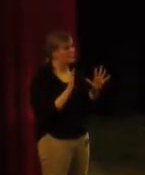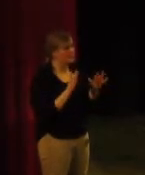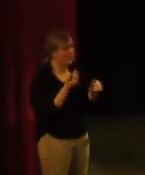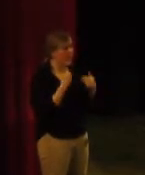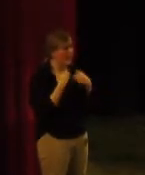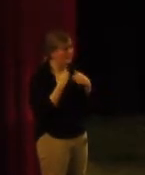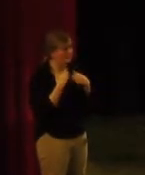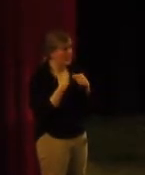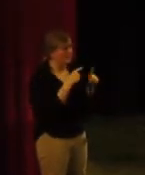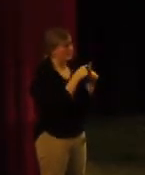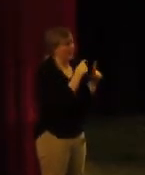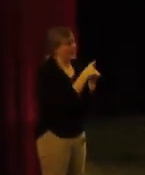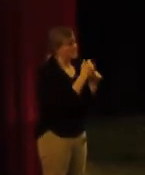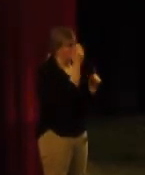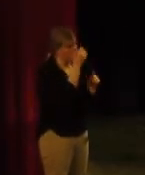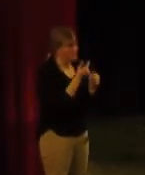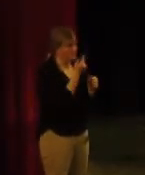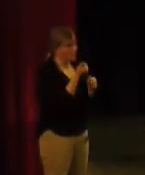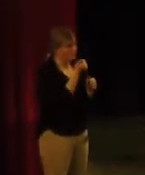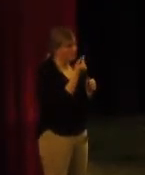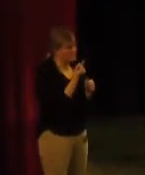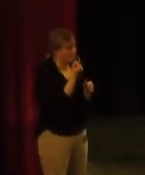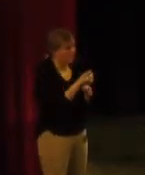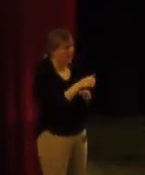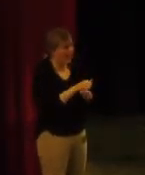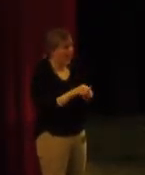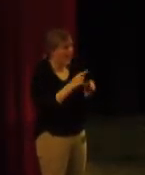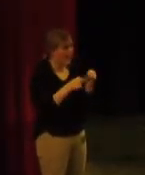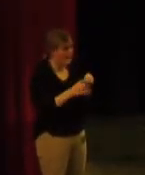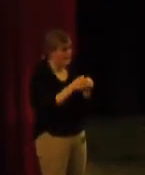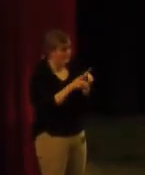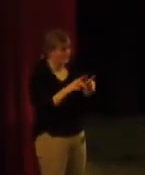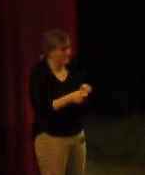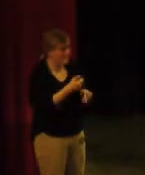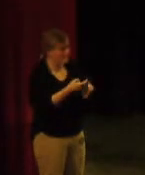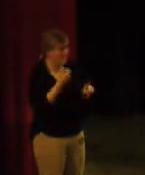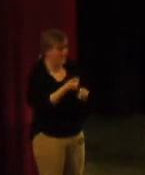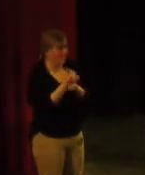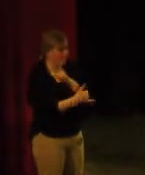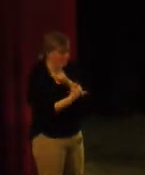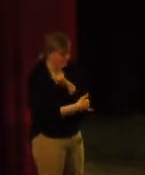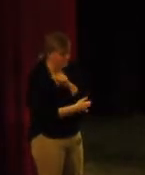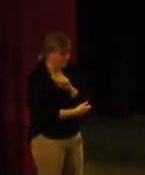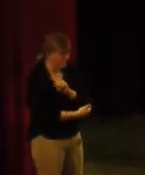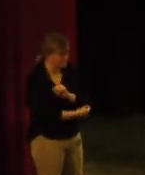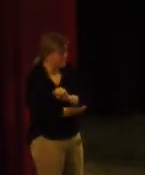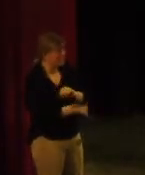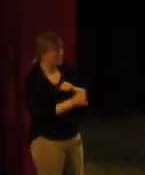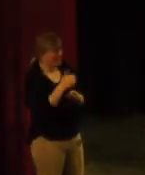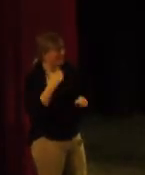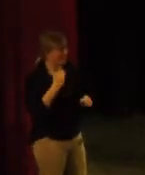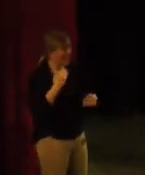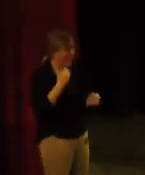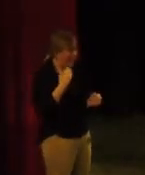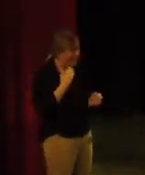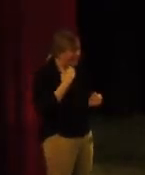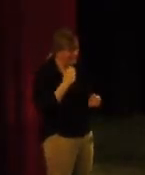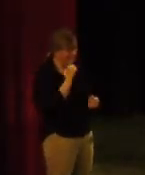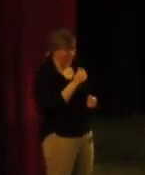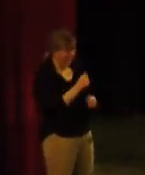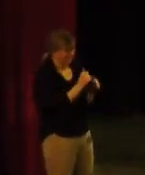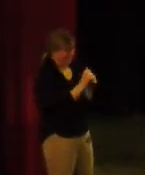in knowing something about immigration. Even though we're here in Michigan, and Canada is across a couple of lakes, and Mexico is a long ways